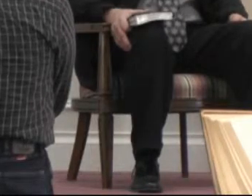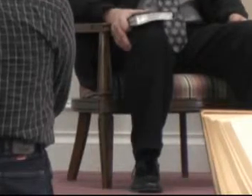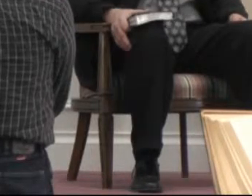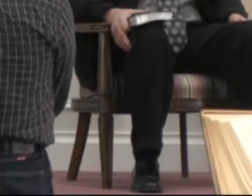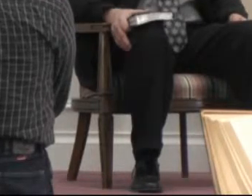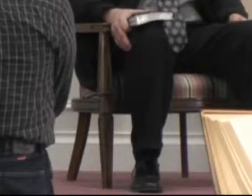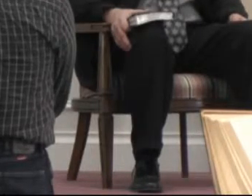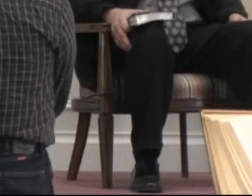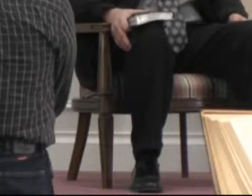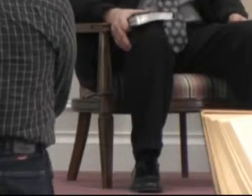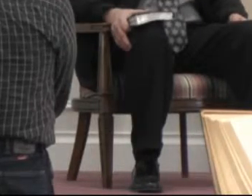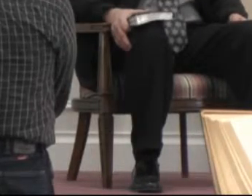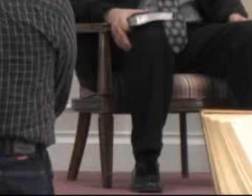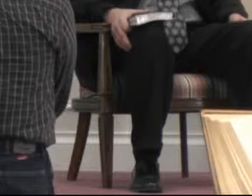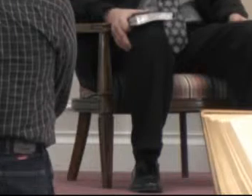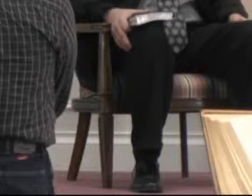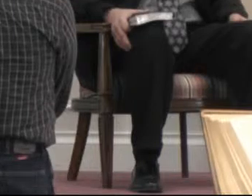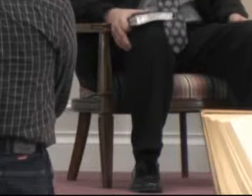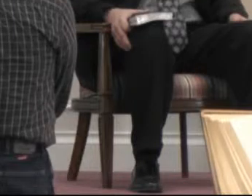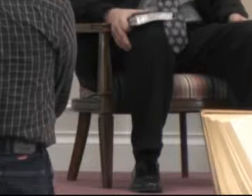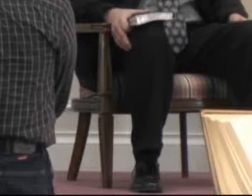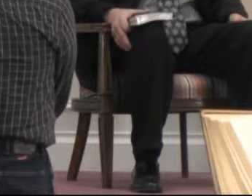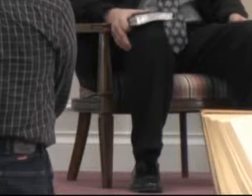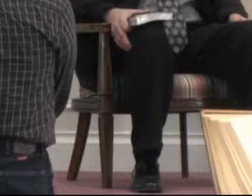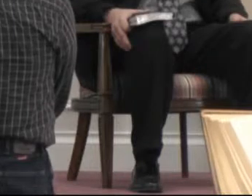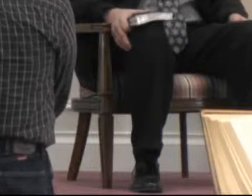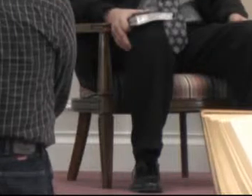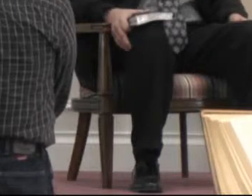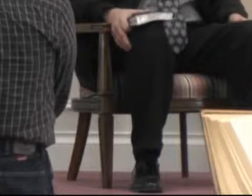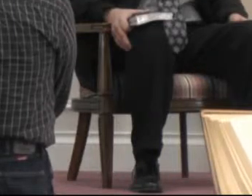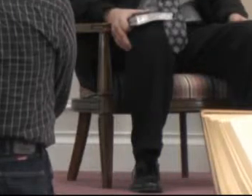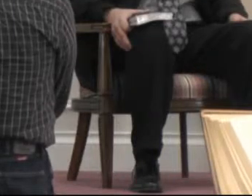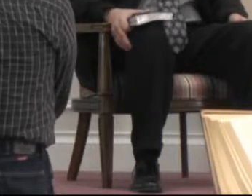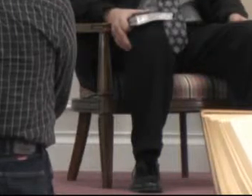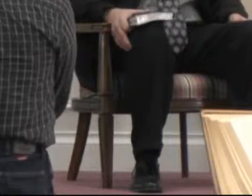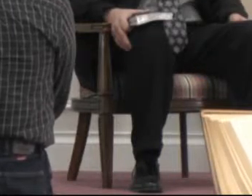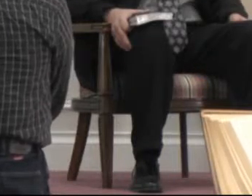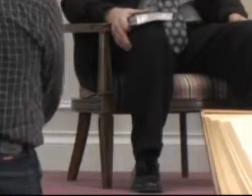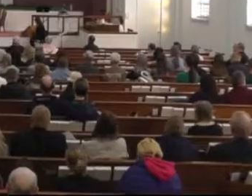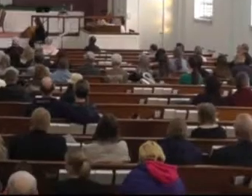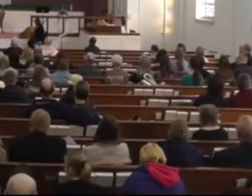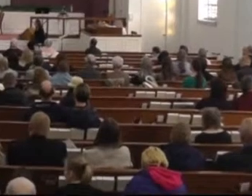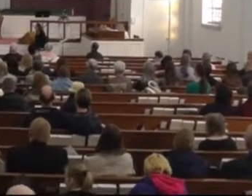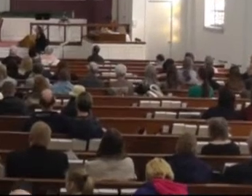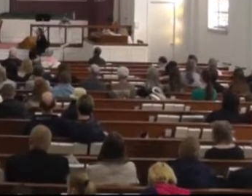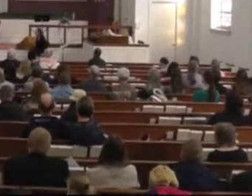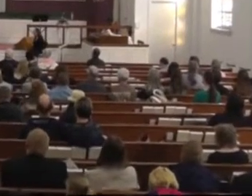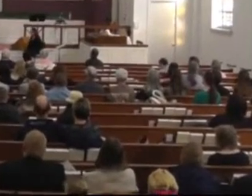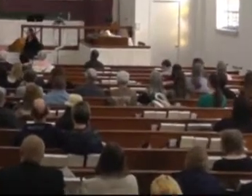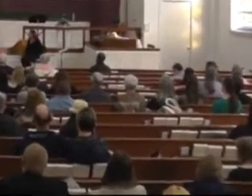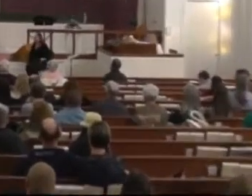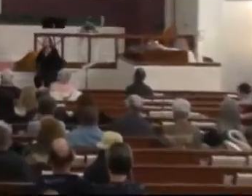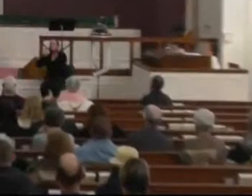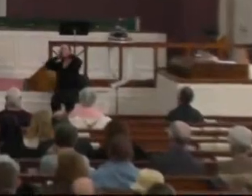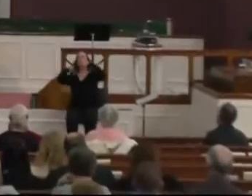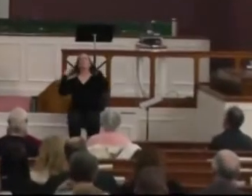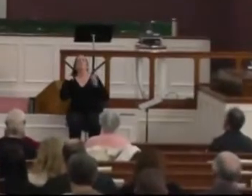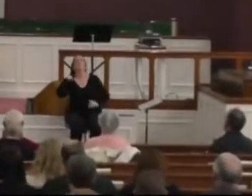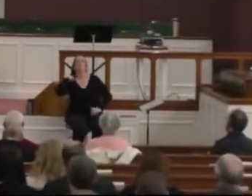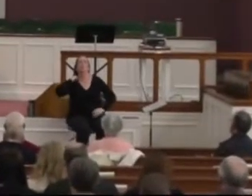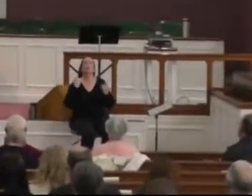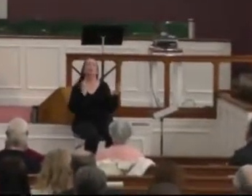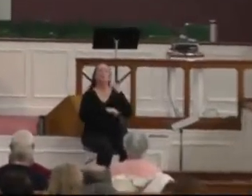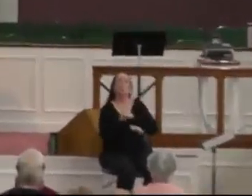Give us a good day, good service, Lord. In Jesus' name we pray. Amen. It is a special day for a lot